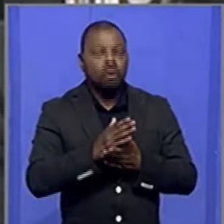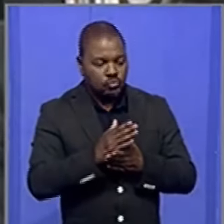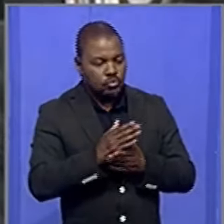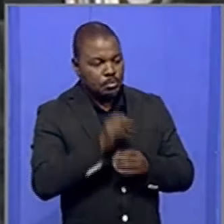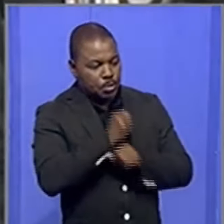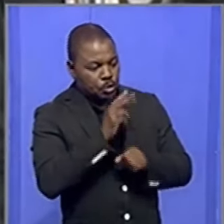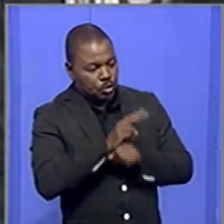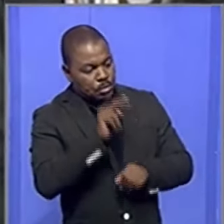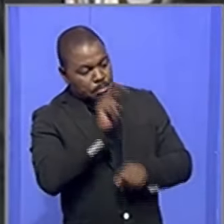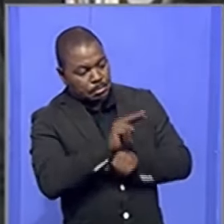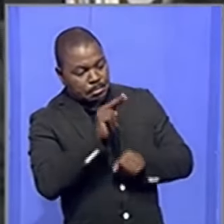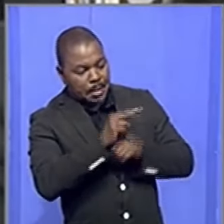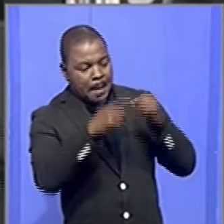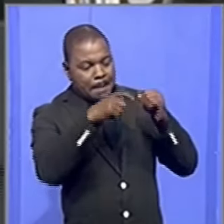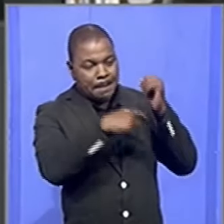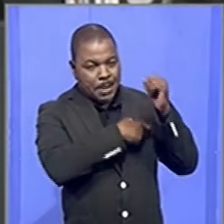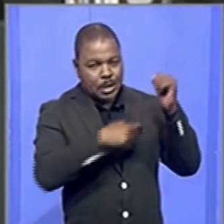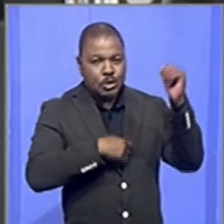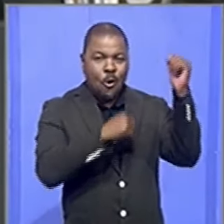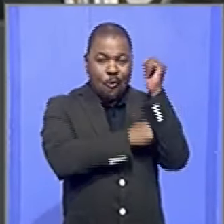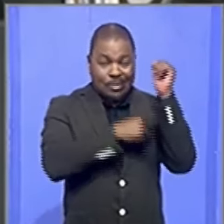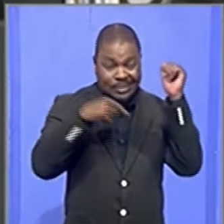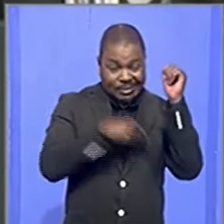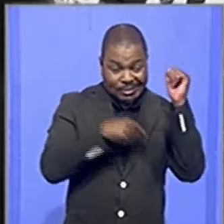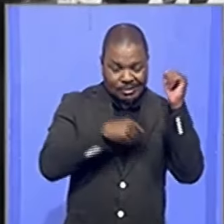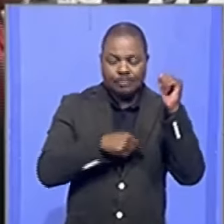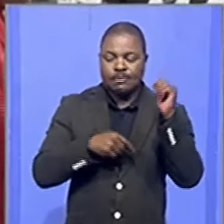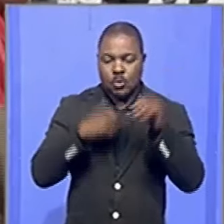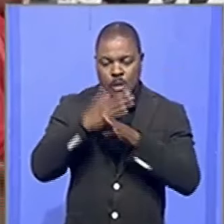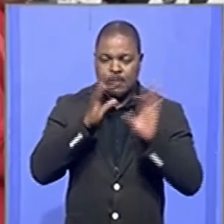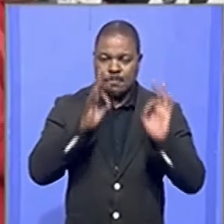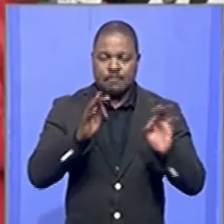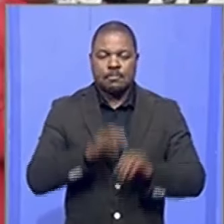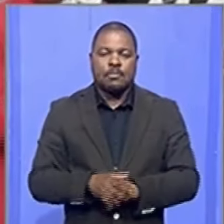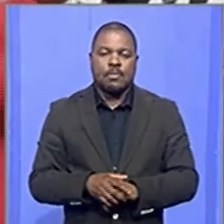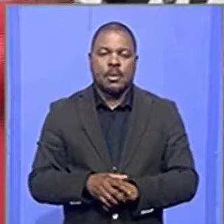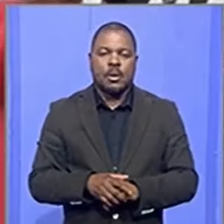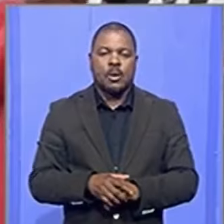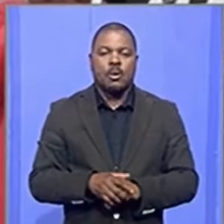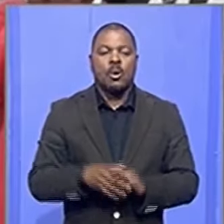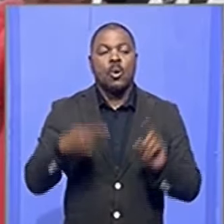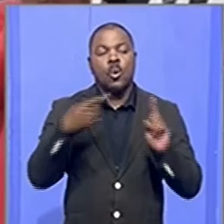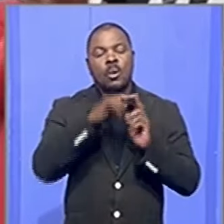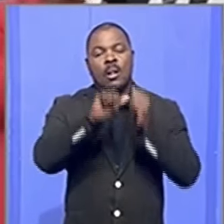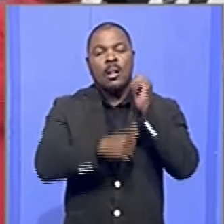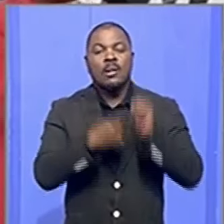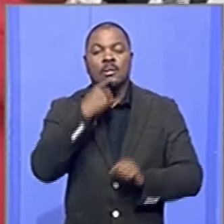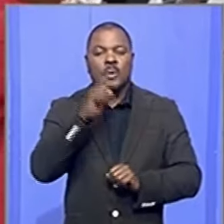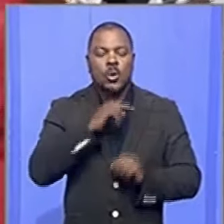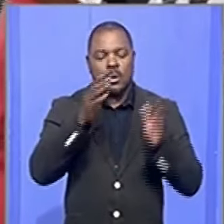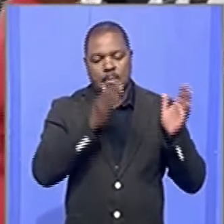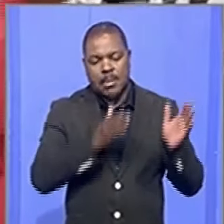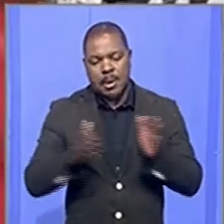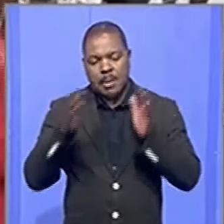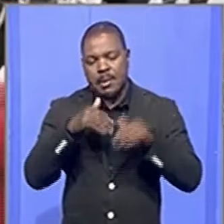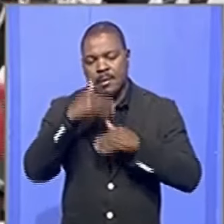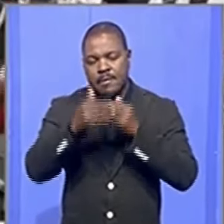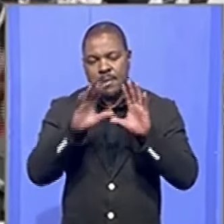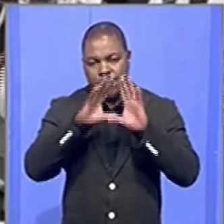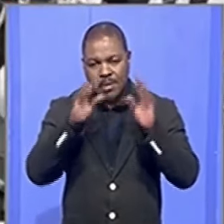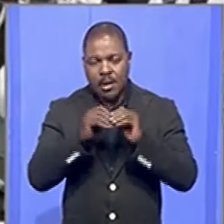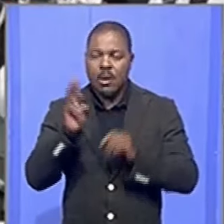president and the presidency to this parliament. Ge a ruma Ramaphosa gore dipeakanyo leswa di tšwela pele ka lefapheng